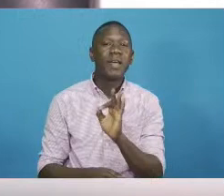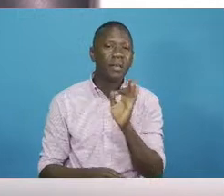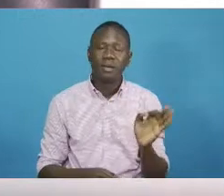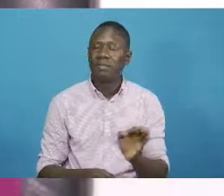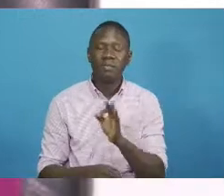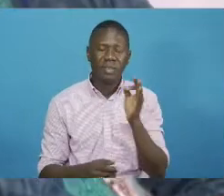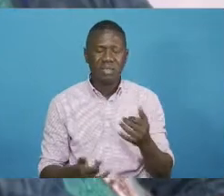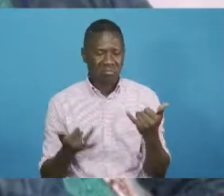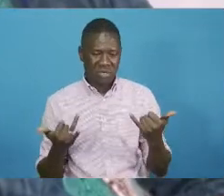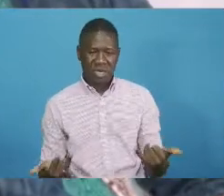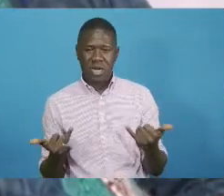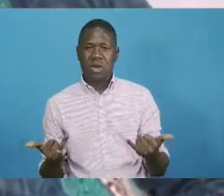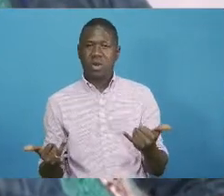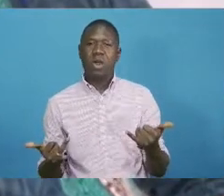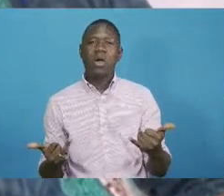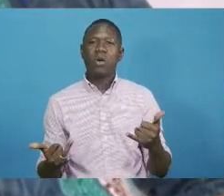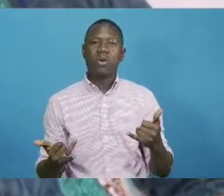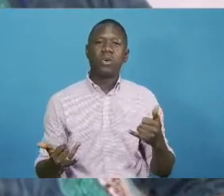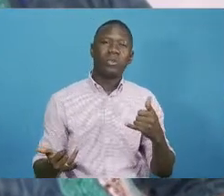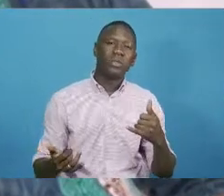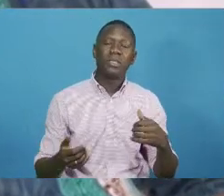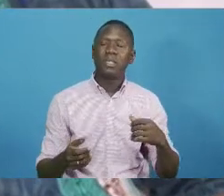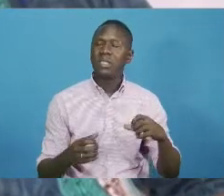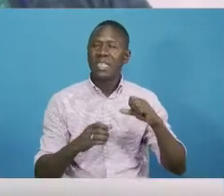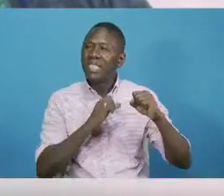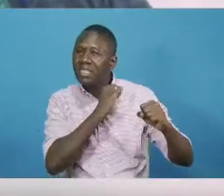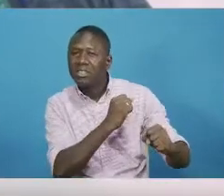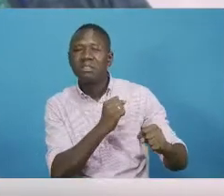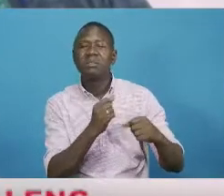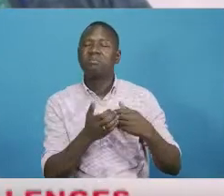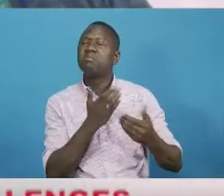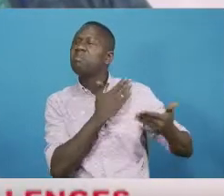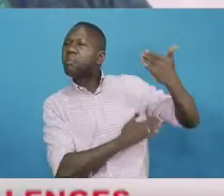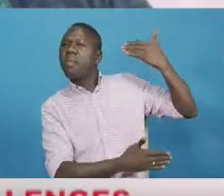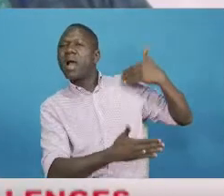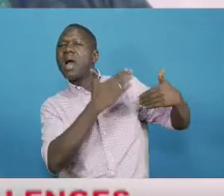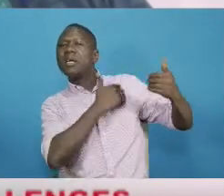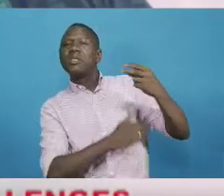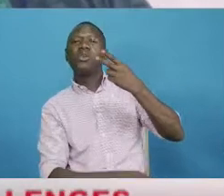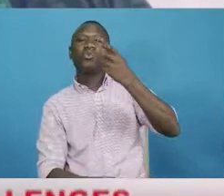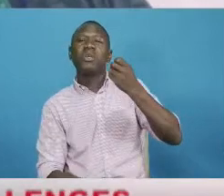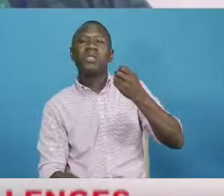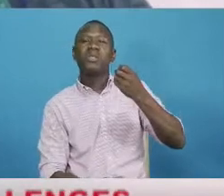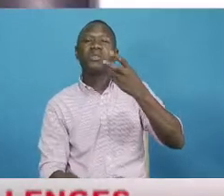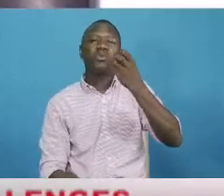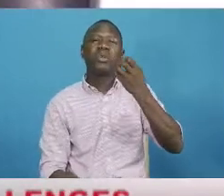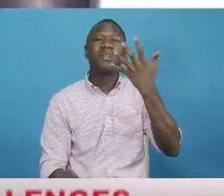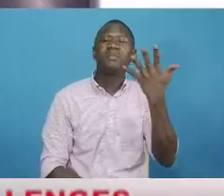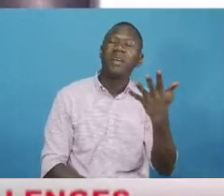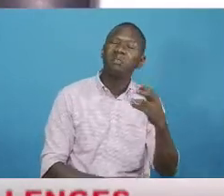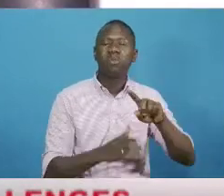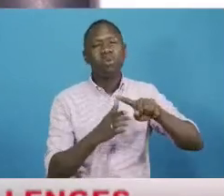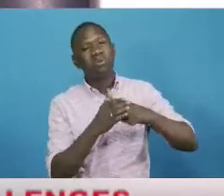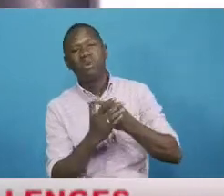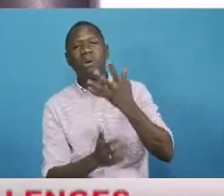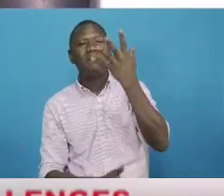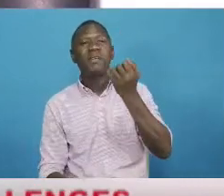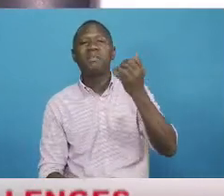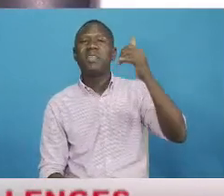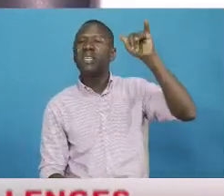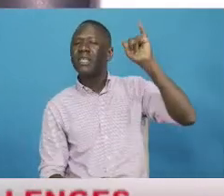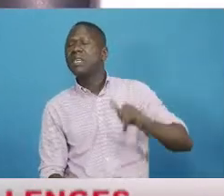recent history, in past 20 to 25, 50 years, has